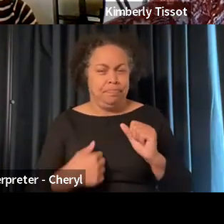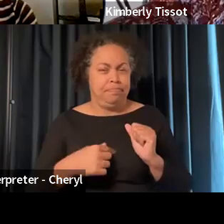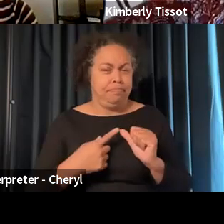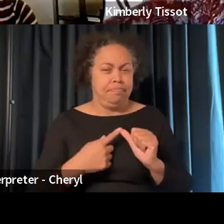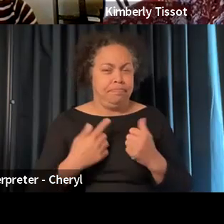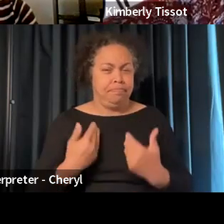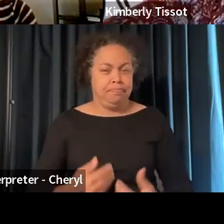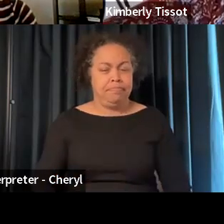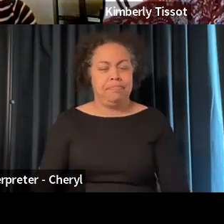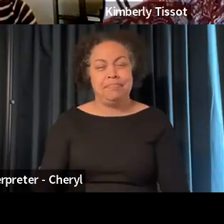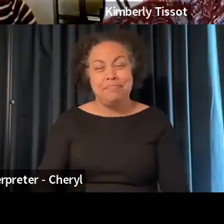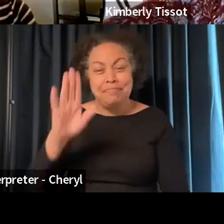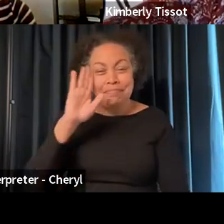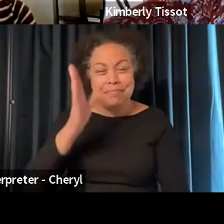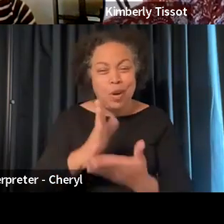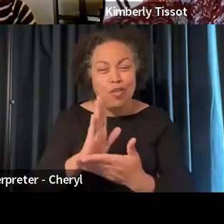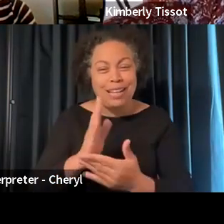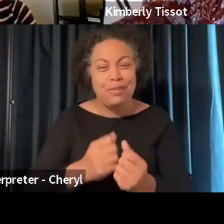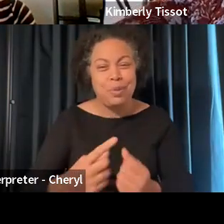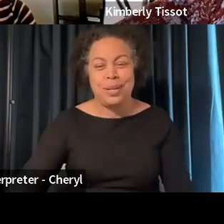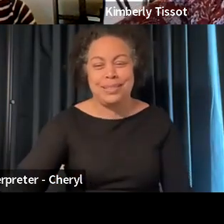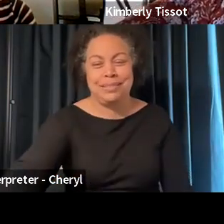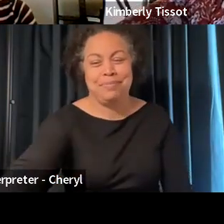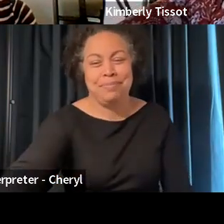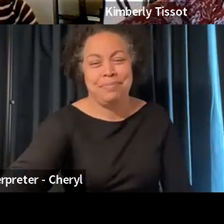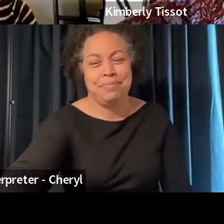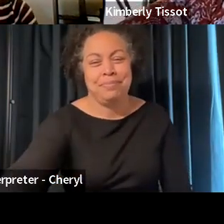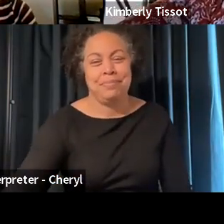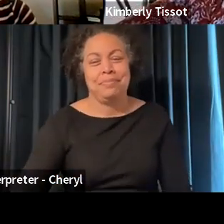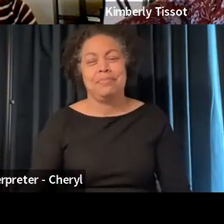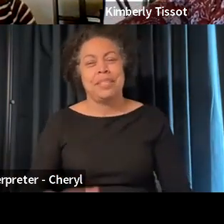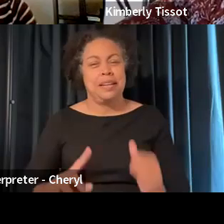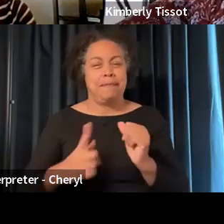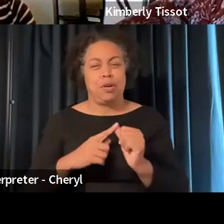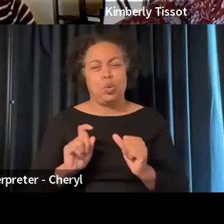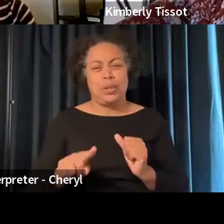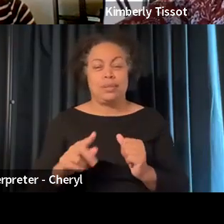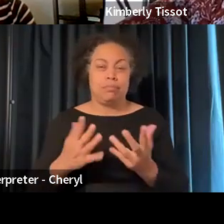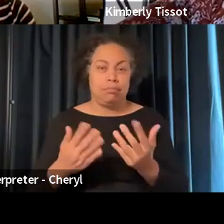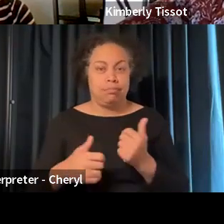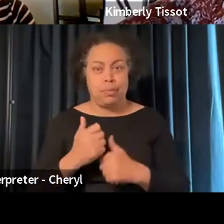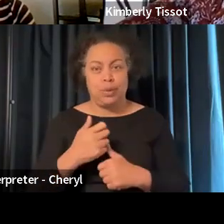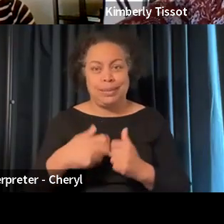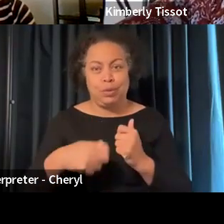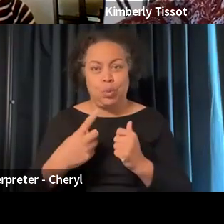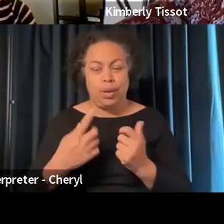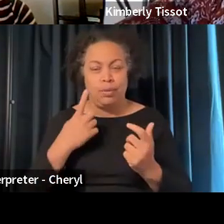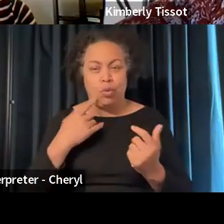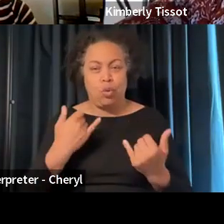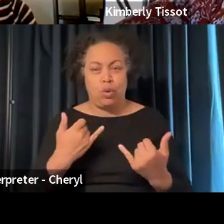All right, everybody. So the first question, probably the most difficult one of this entire